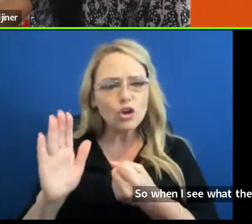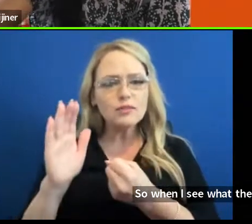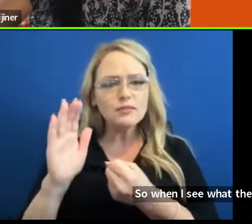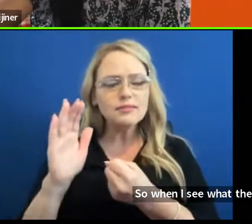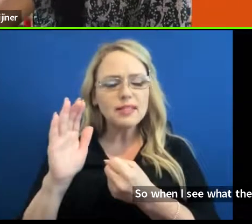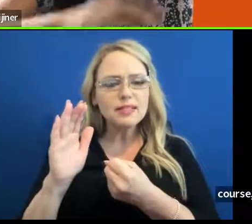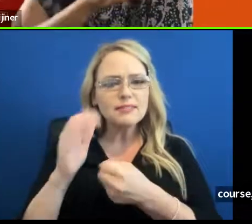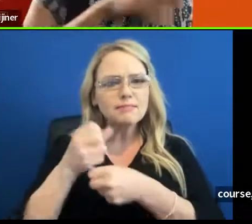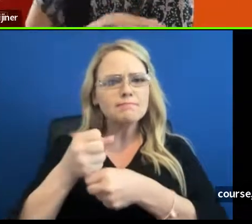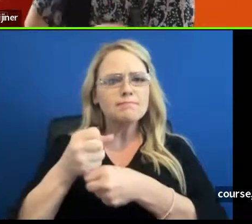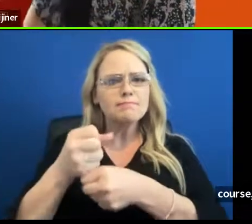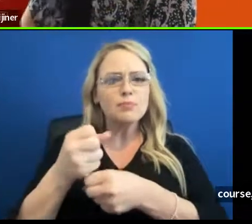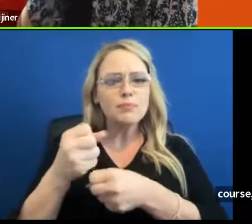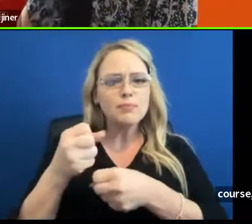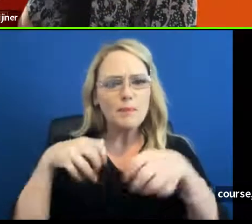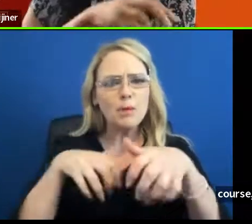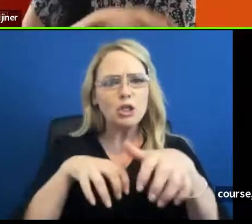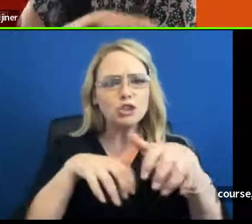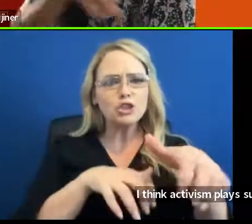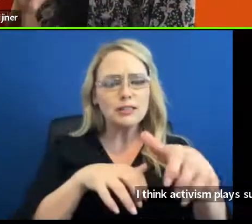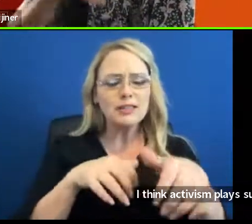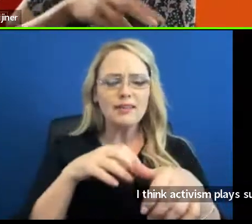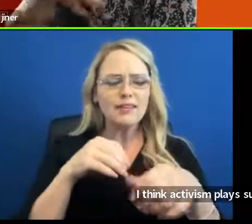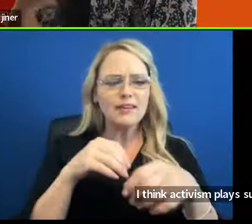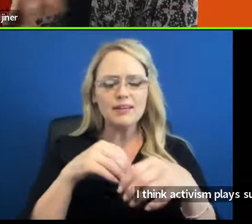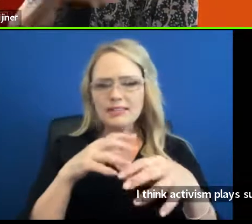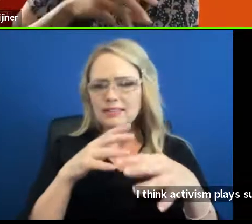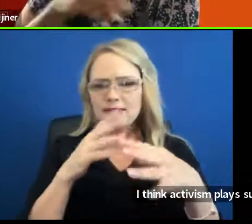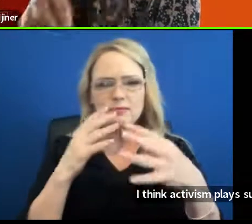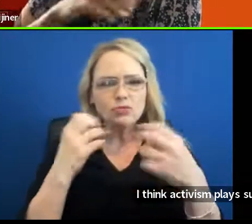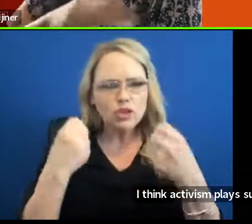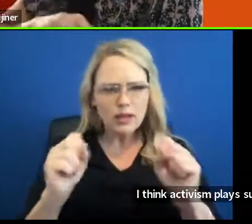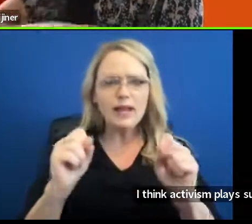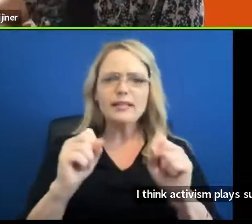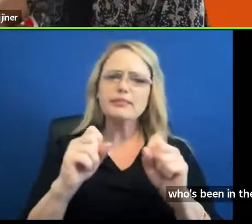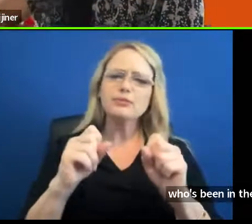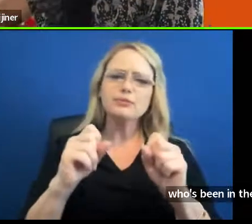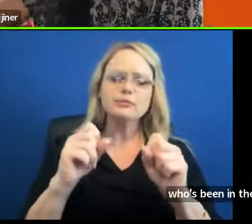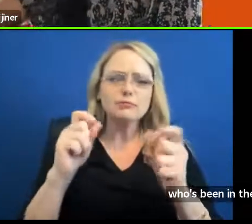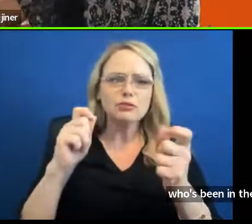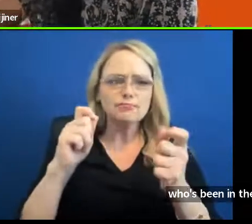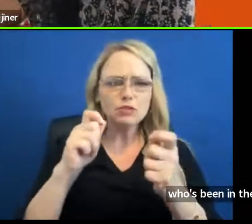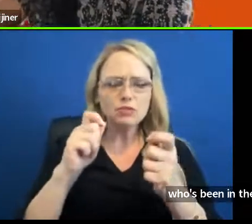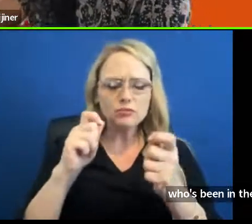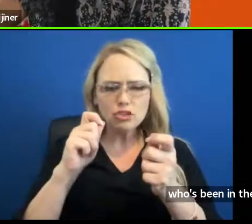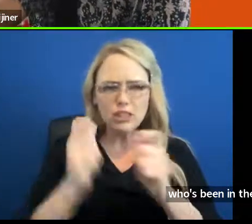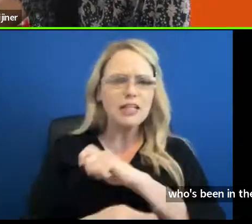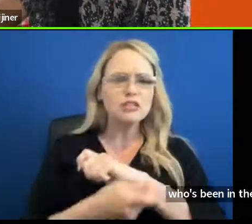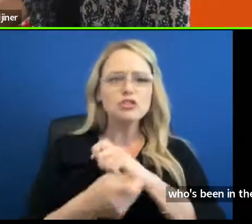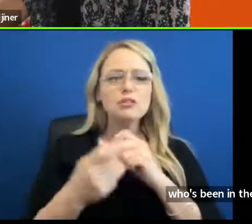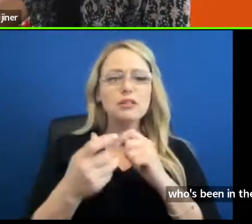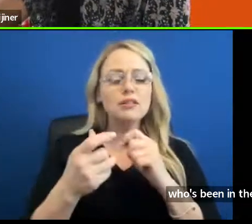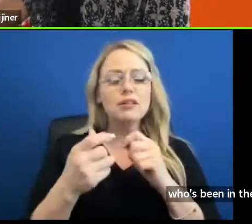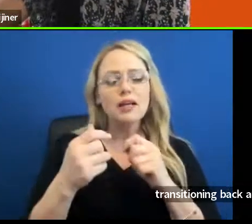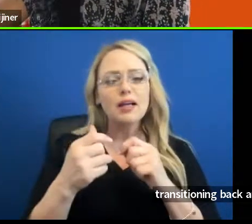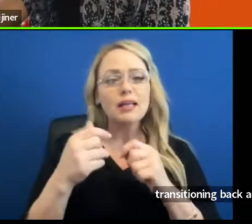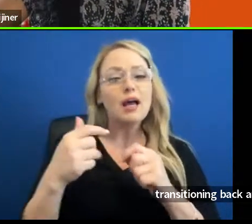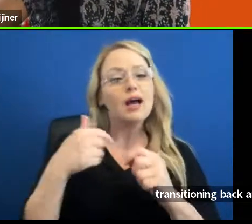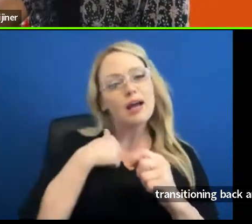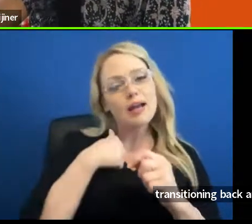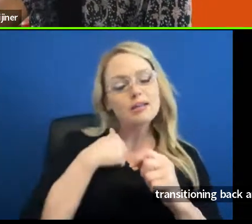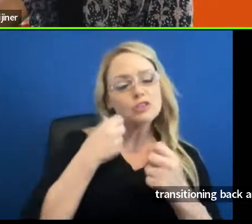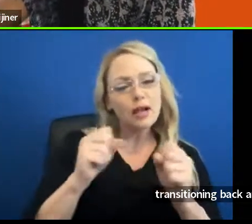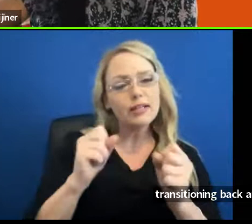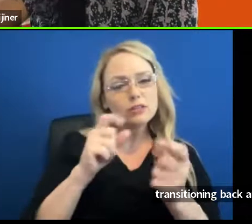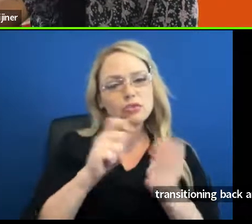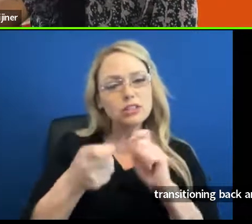important role. As someone who's been in the activist space and sort of transitioning back and forth, between those roles. I think I'm really